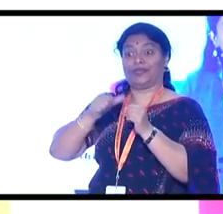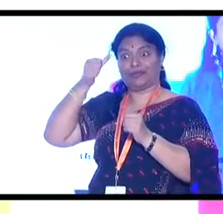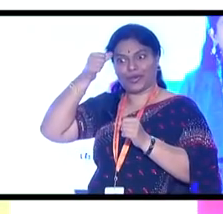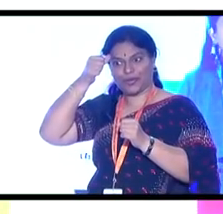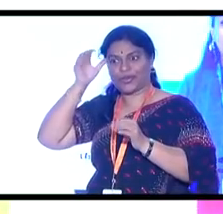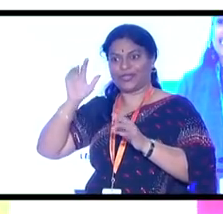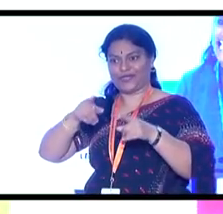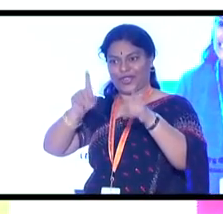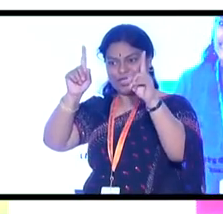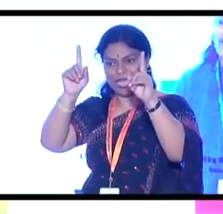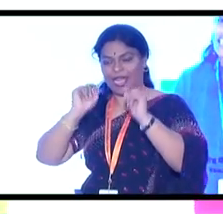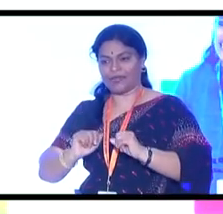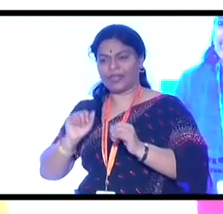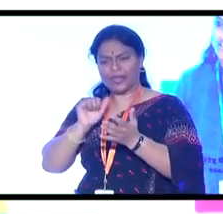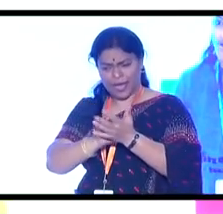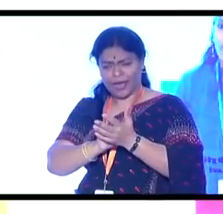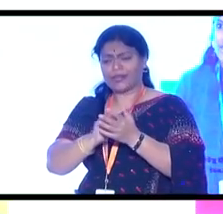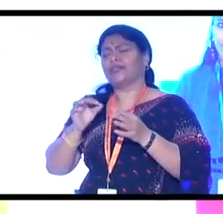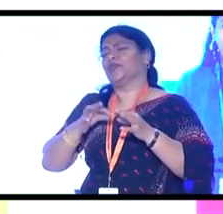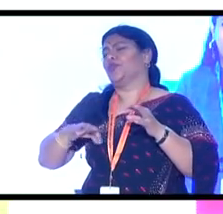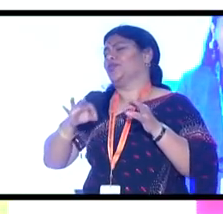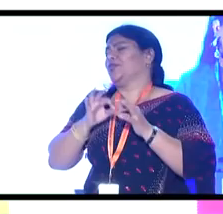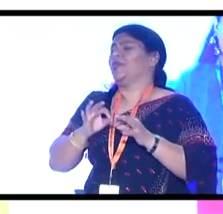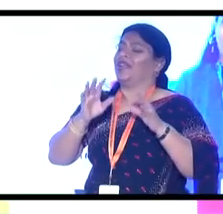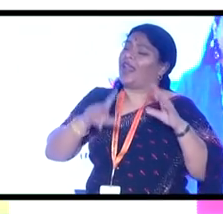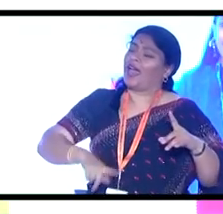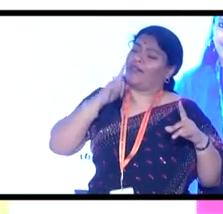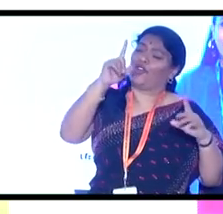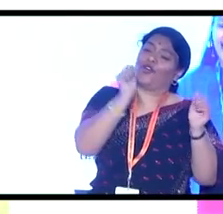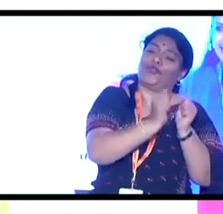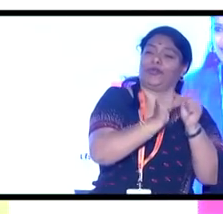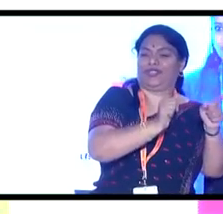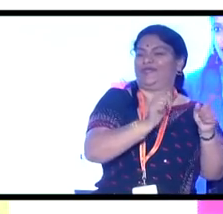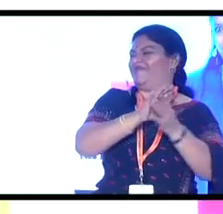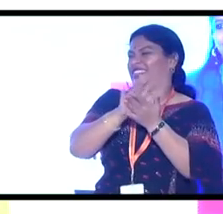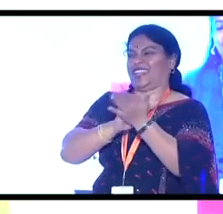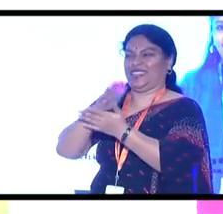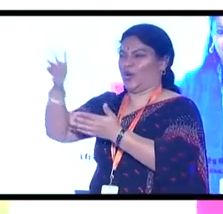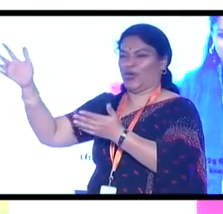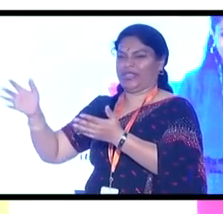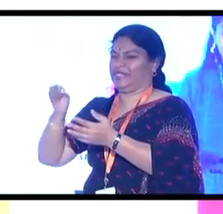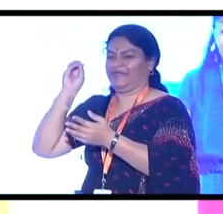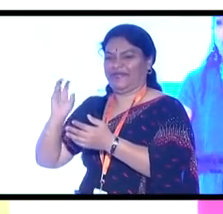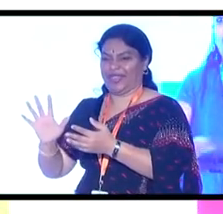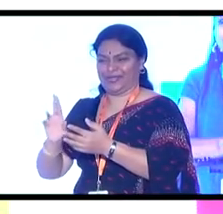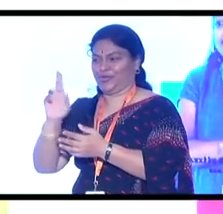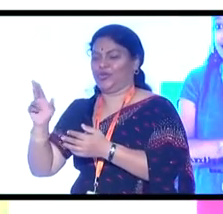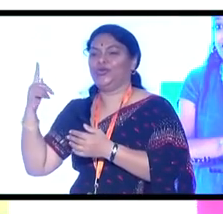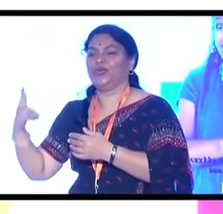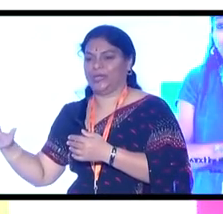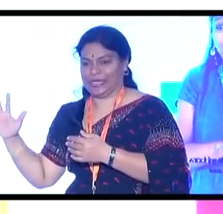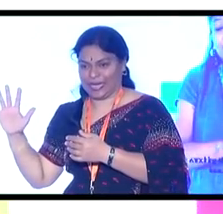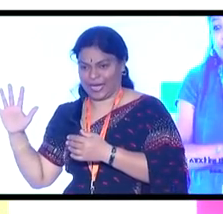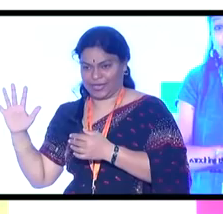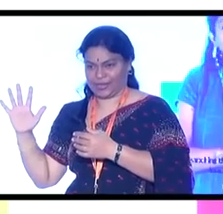yourself because that is the only thing that you can hold on to in your life. Nothing else really is going to be ever, you can ever hold in